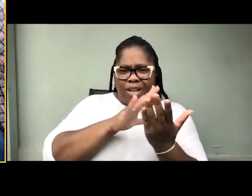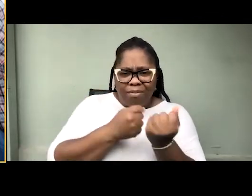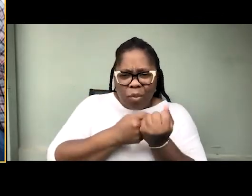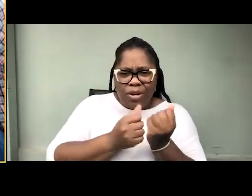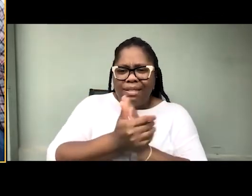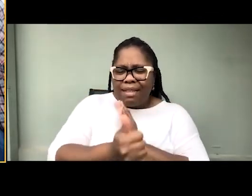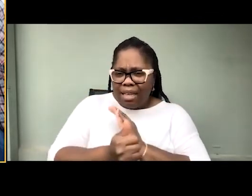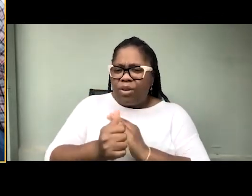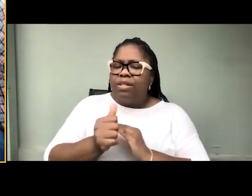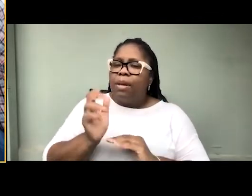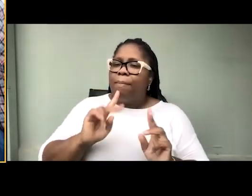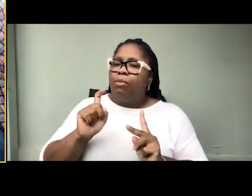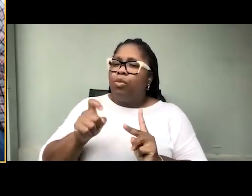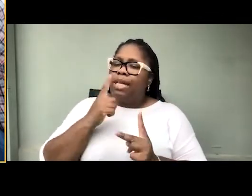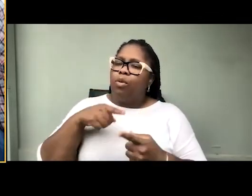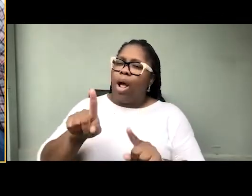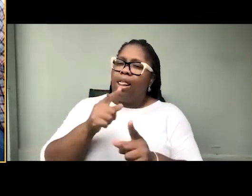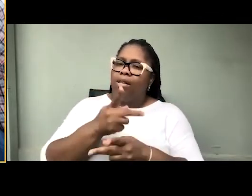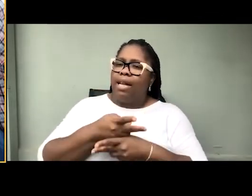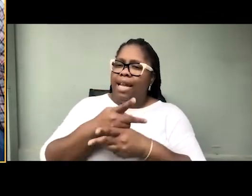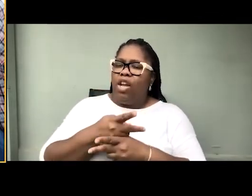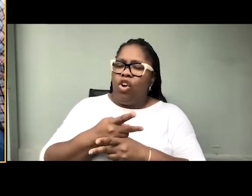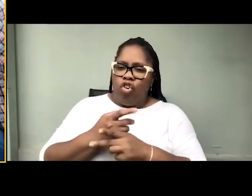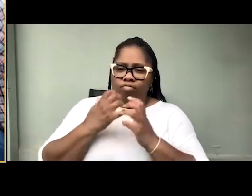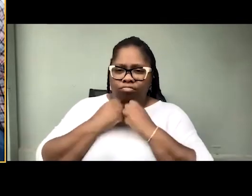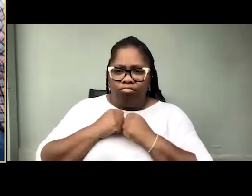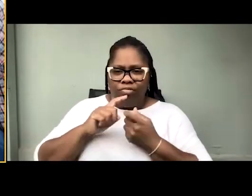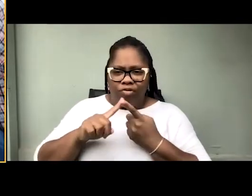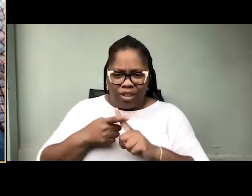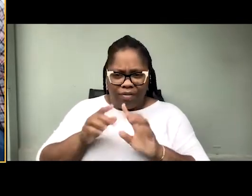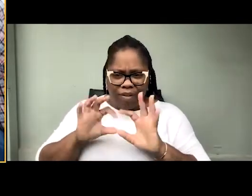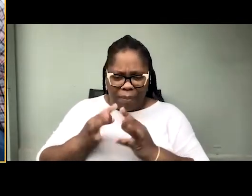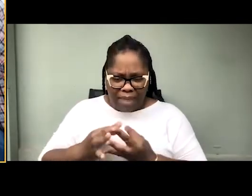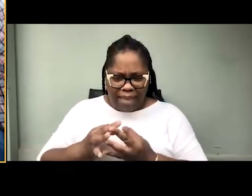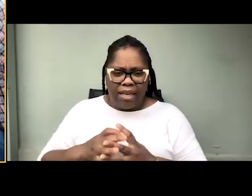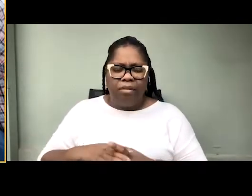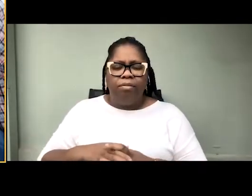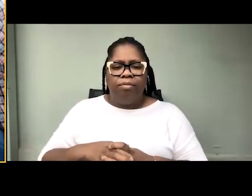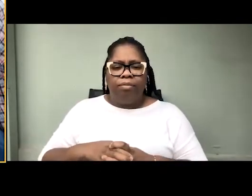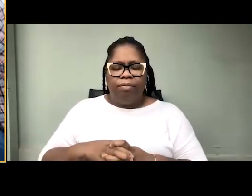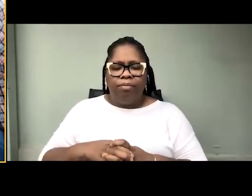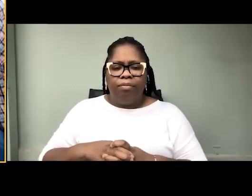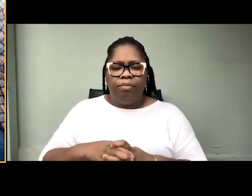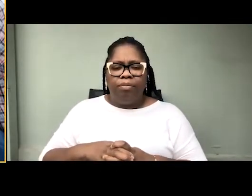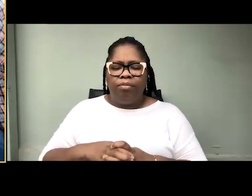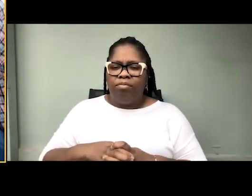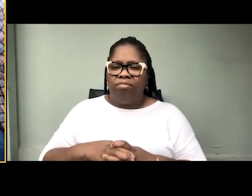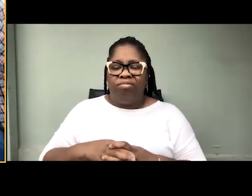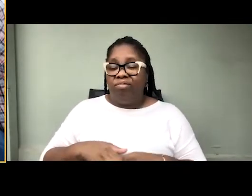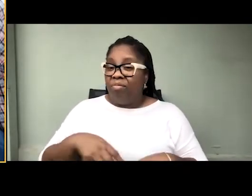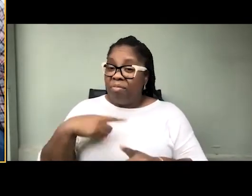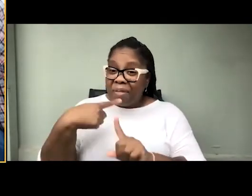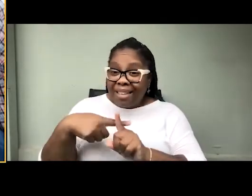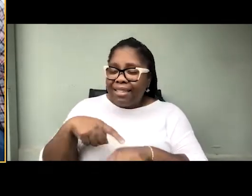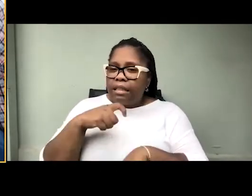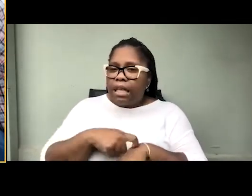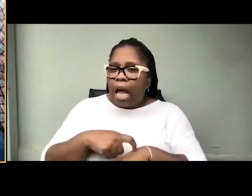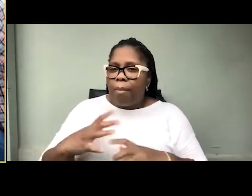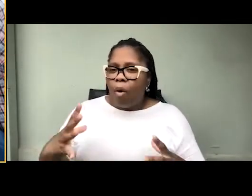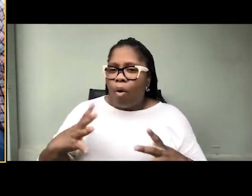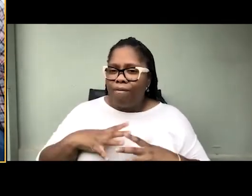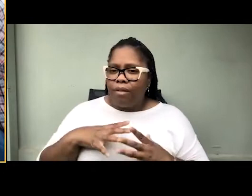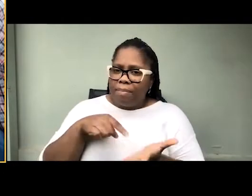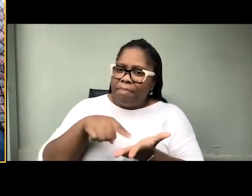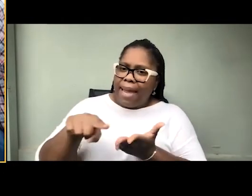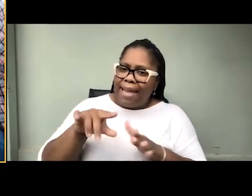loved ones. Also in here, we have an initiative related to providing just time off, paid leave for folks who are caring